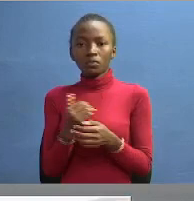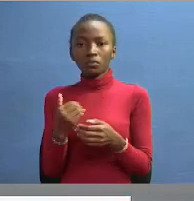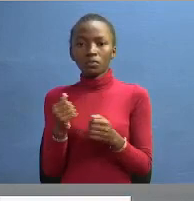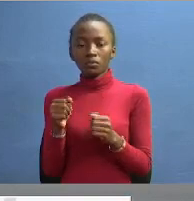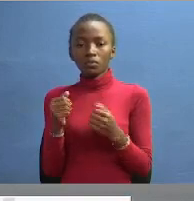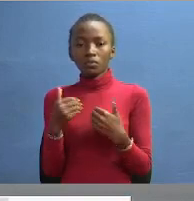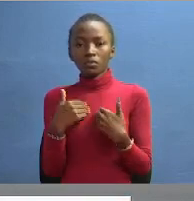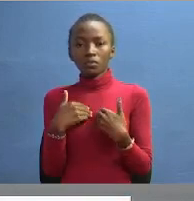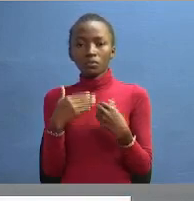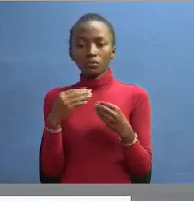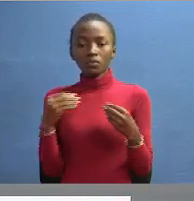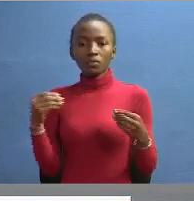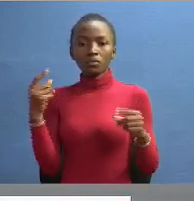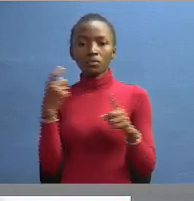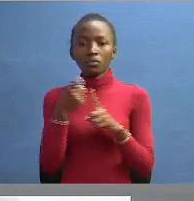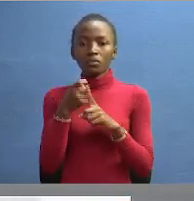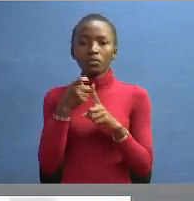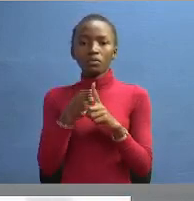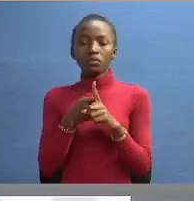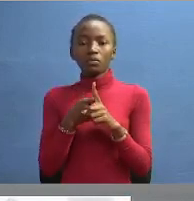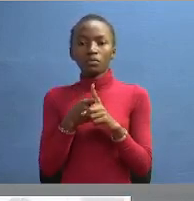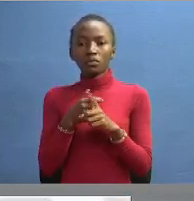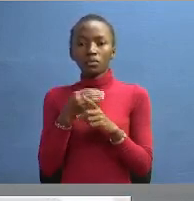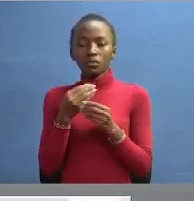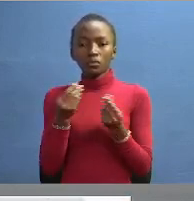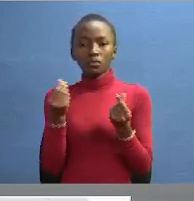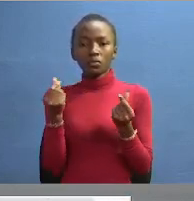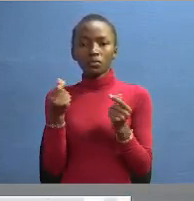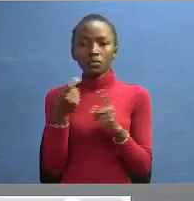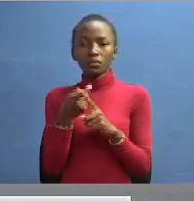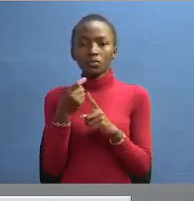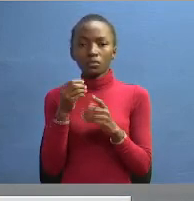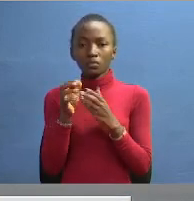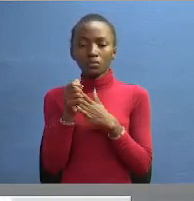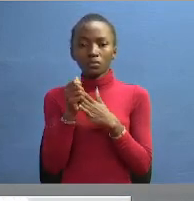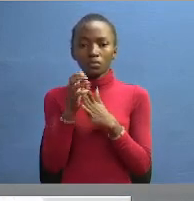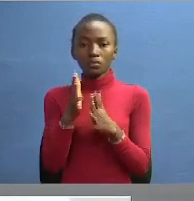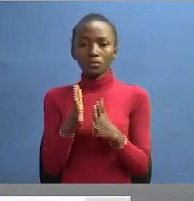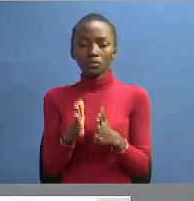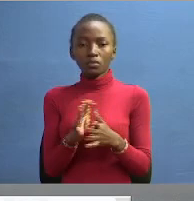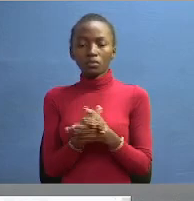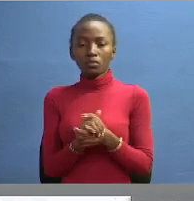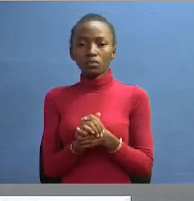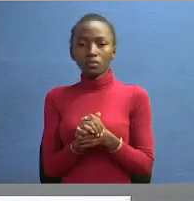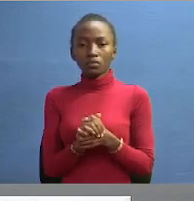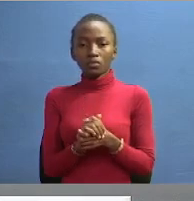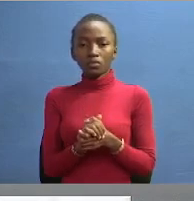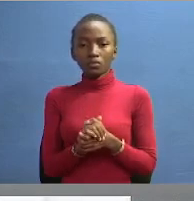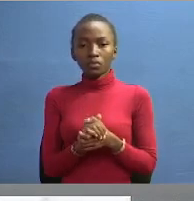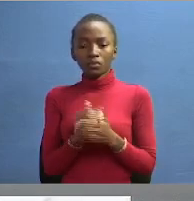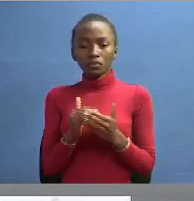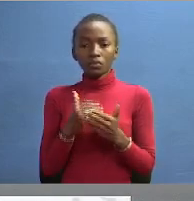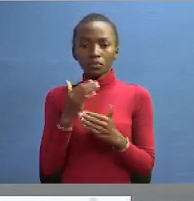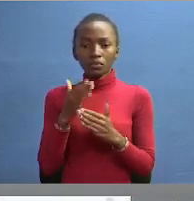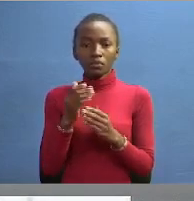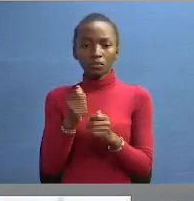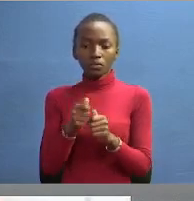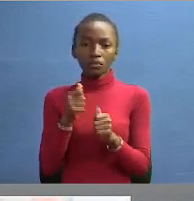the kind of leadership we are seeing from Felix Tshisekedi, ultimately refusing to engage in a diplomatic way on a